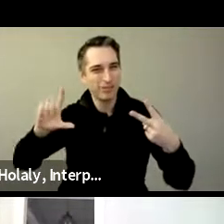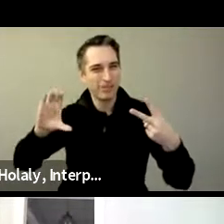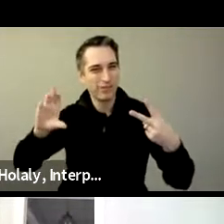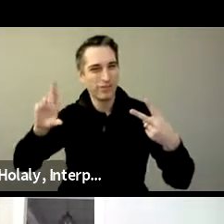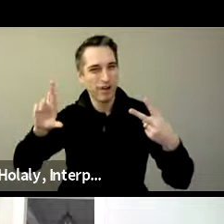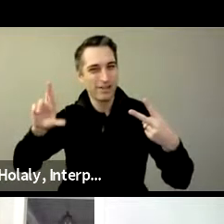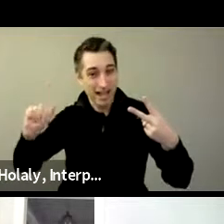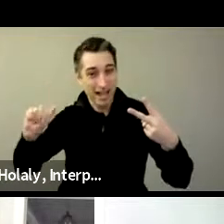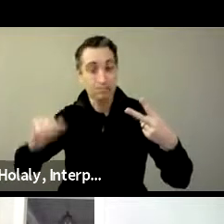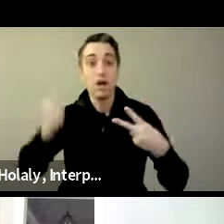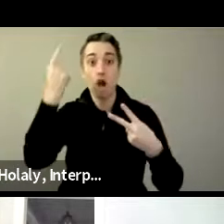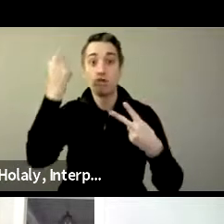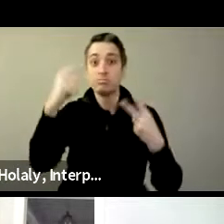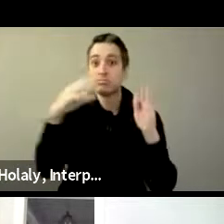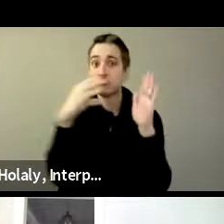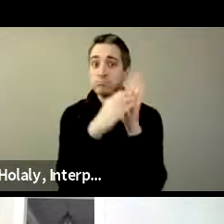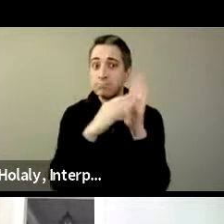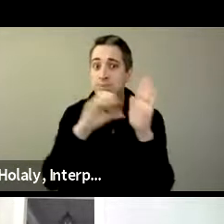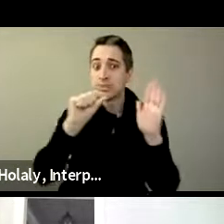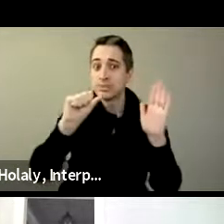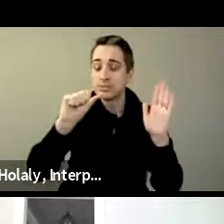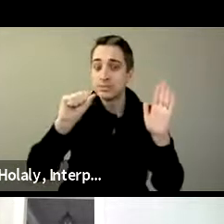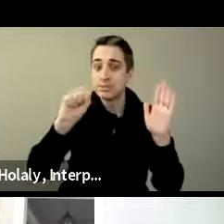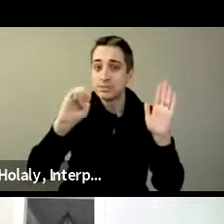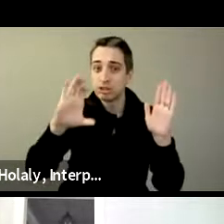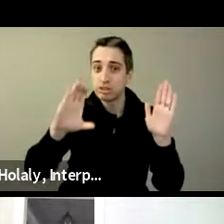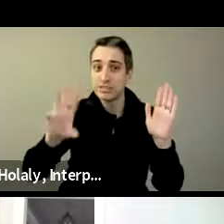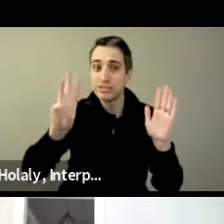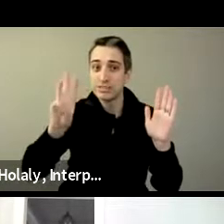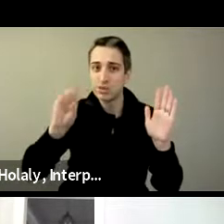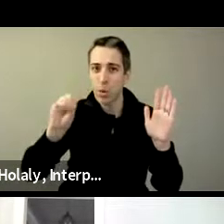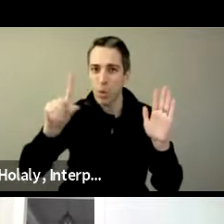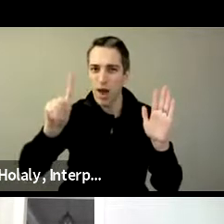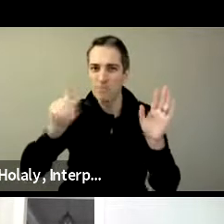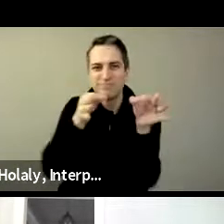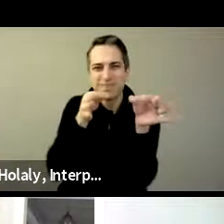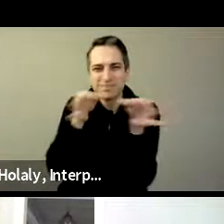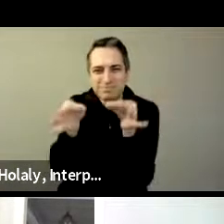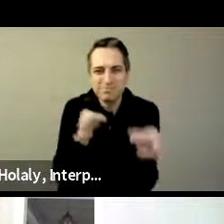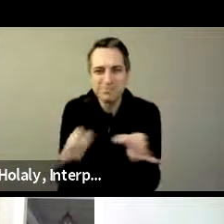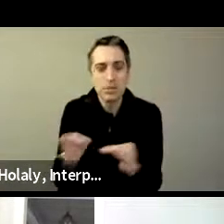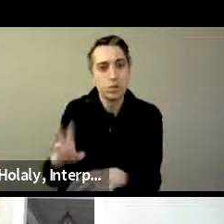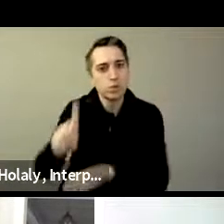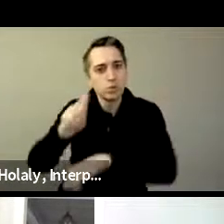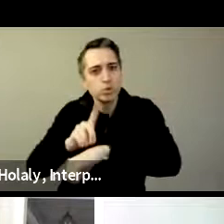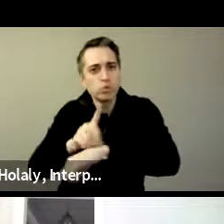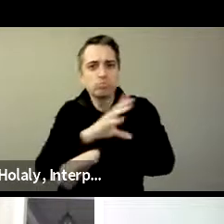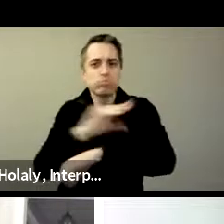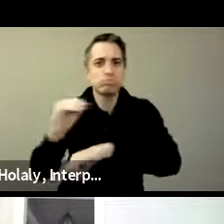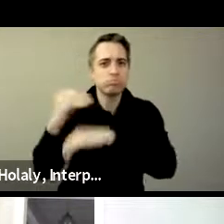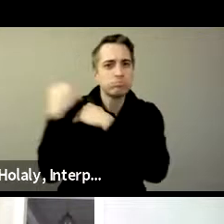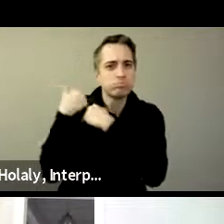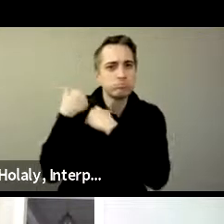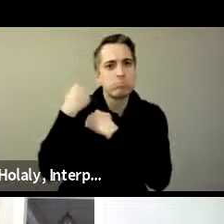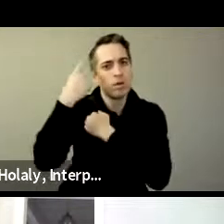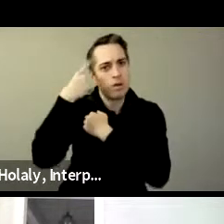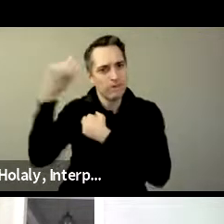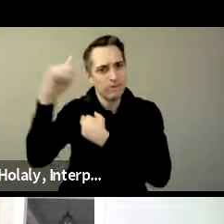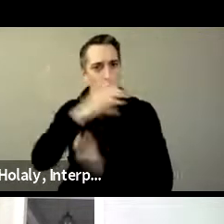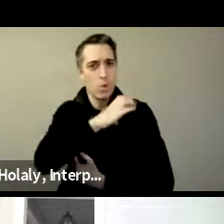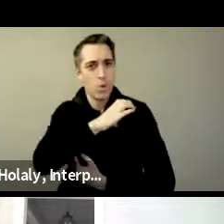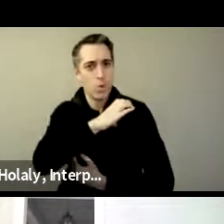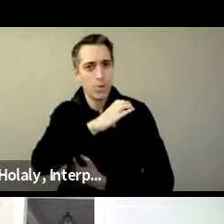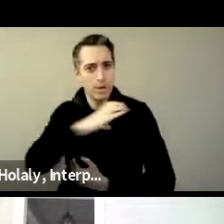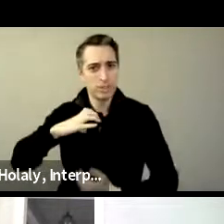Section 601, outlines the powers and duties generally of the commission, quorum, and other matters.